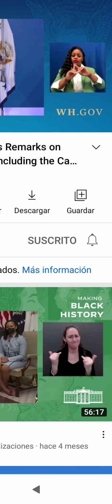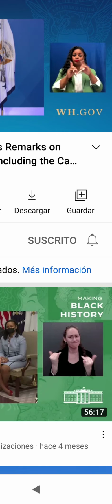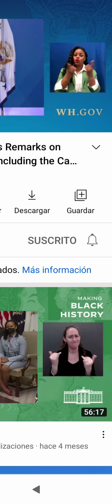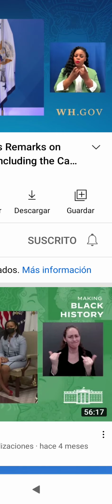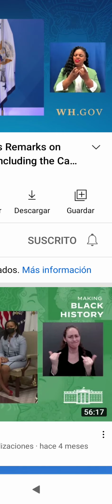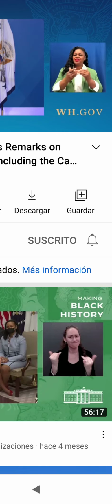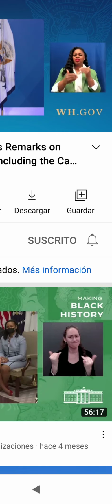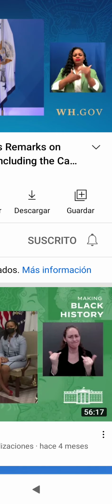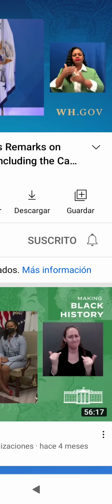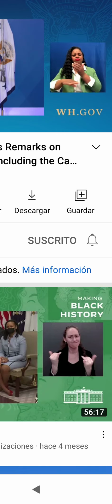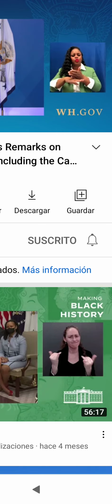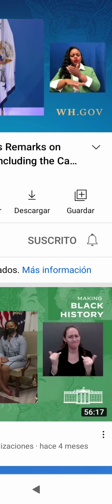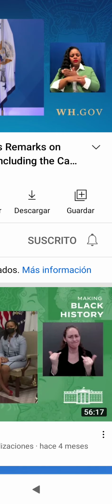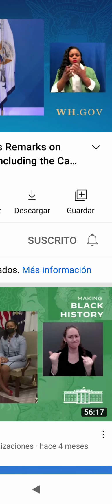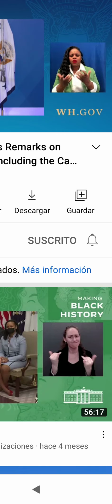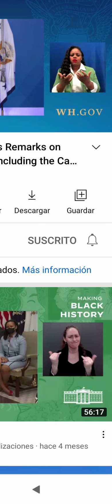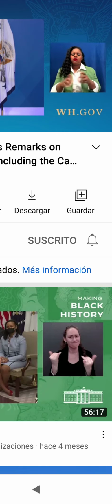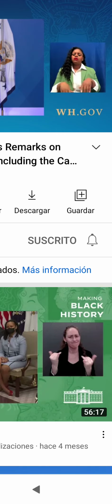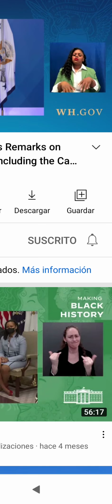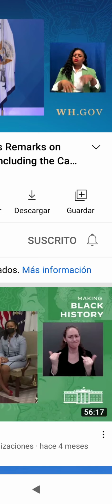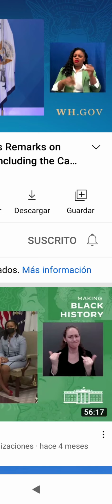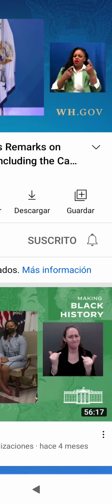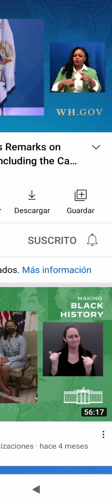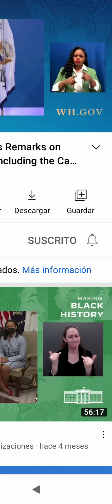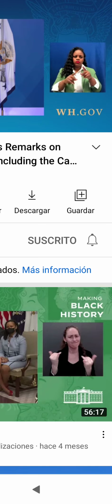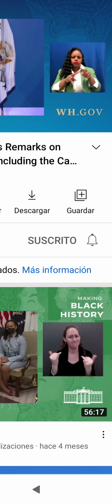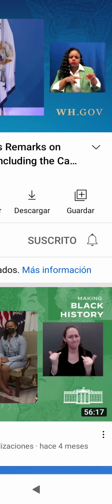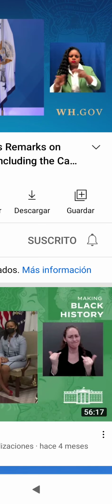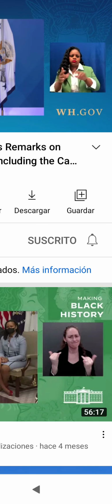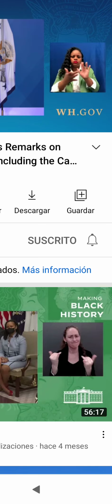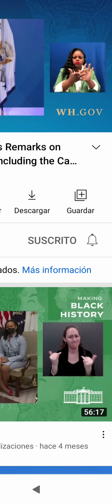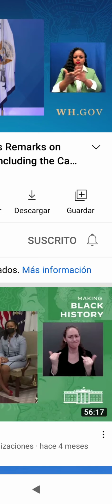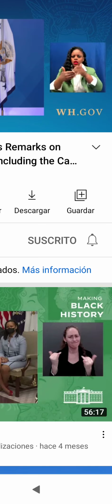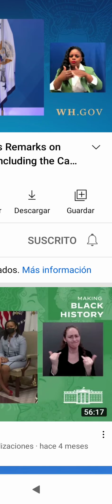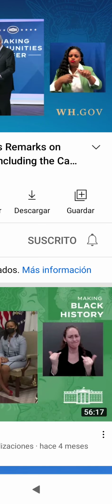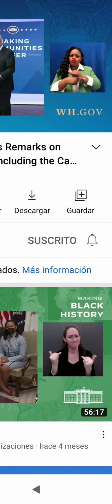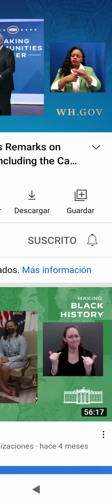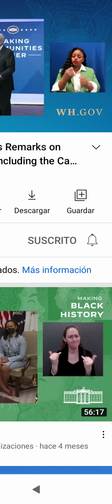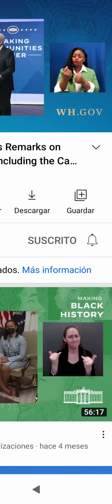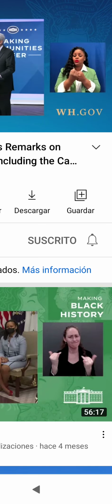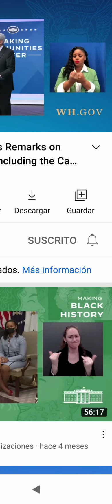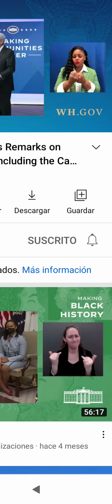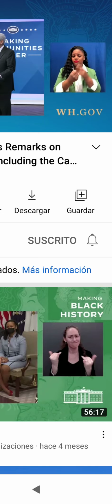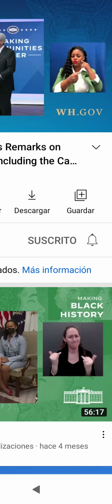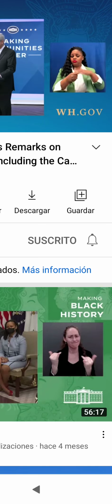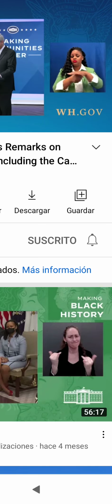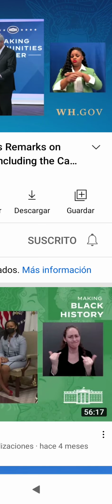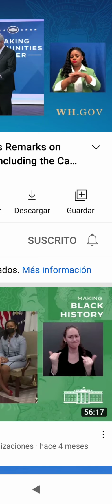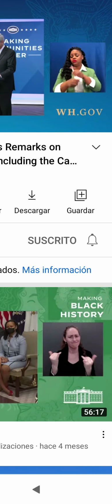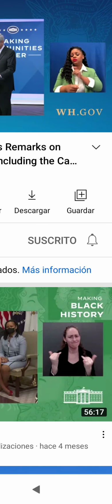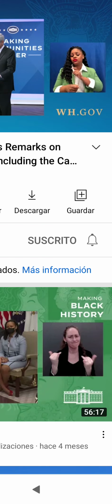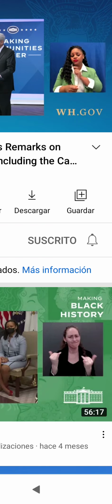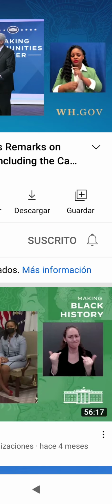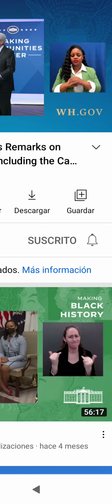reporting, community outreach, and training and support of local law enforcement. The FBI has